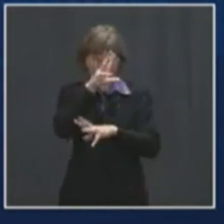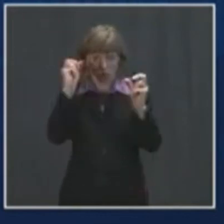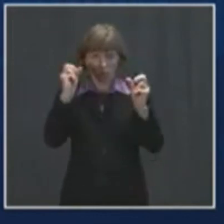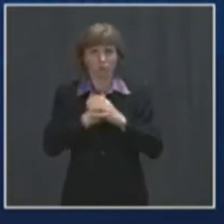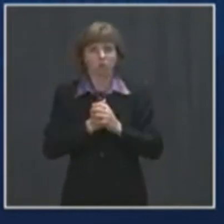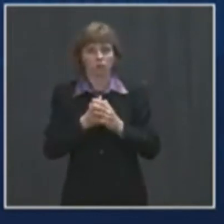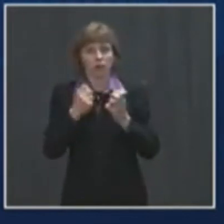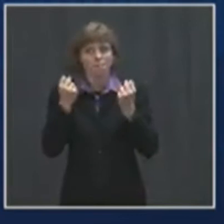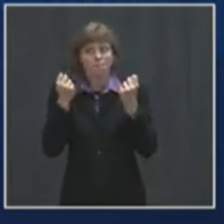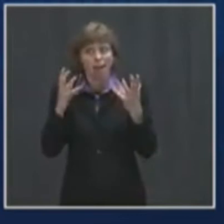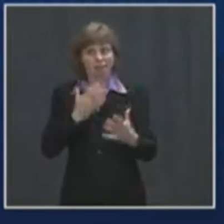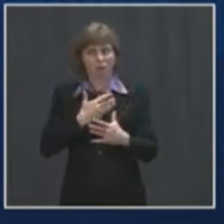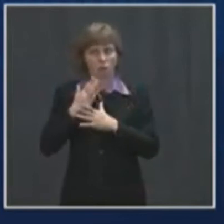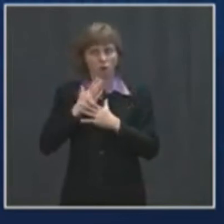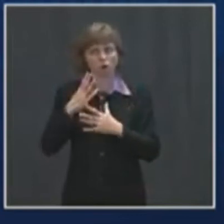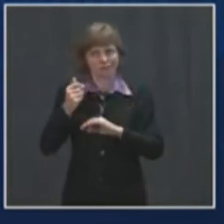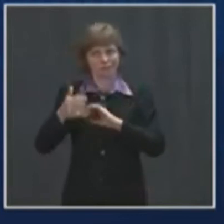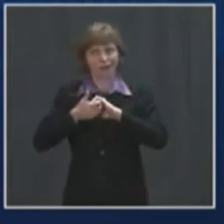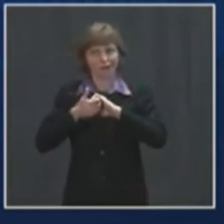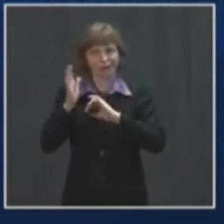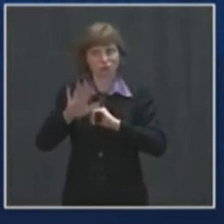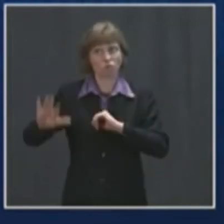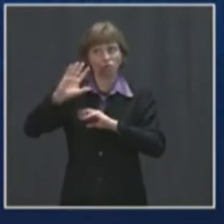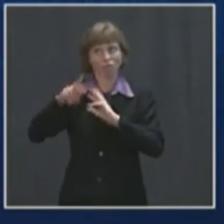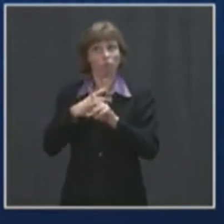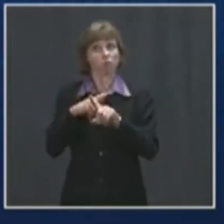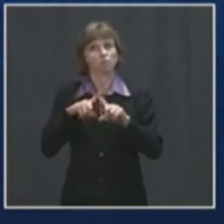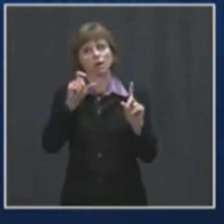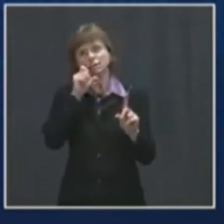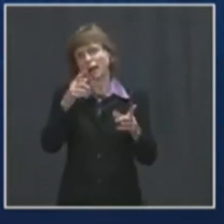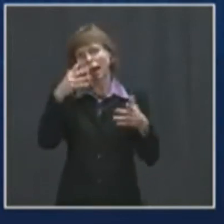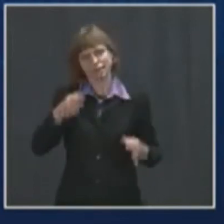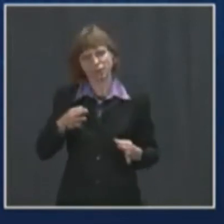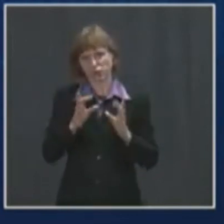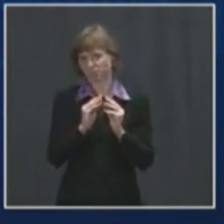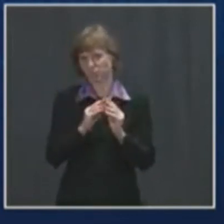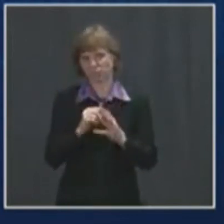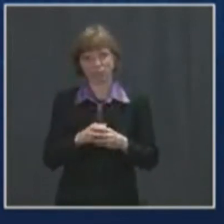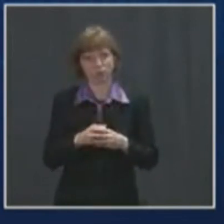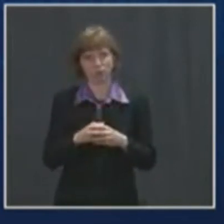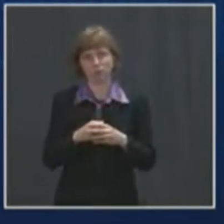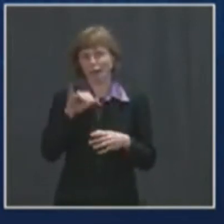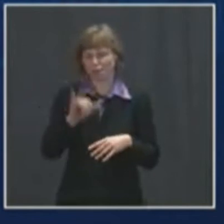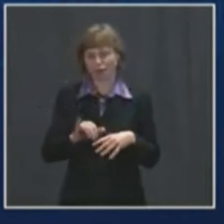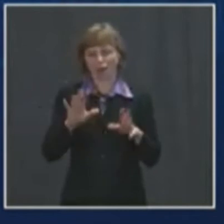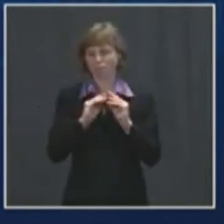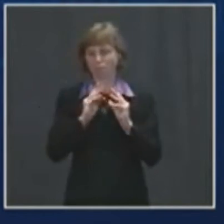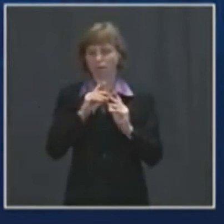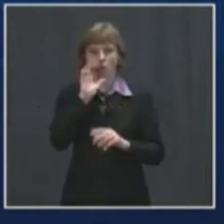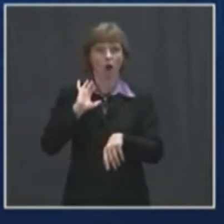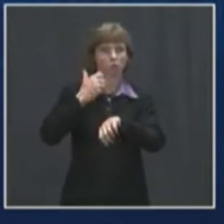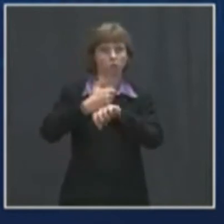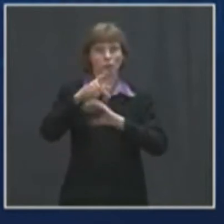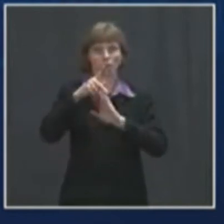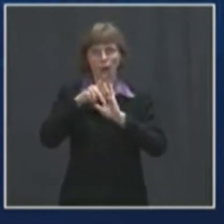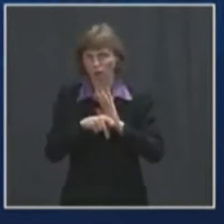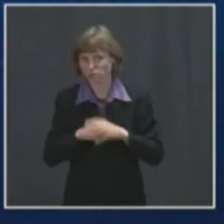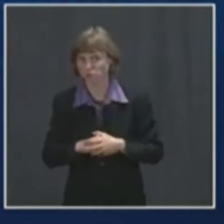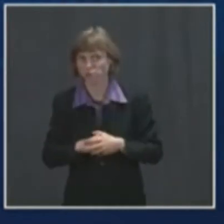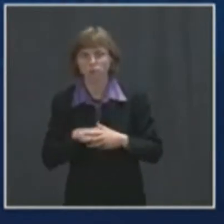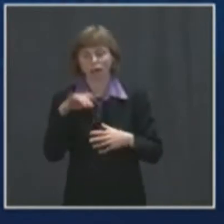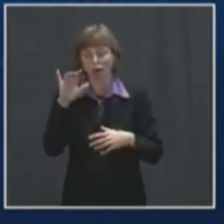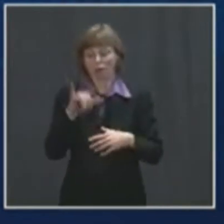and allies around the world. But this is not a decisional meeting. It's not a meeting where policy will be concluded, and it's not a meeting the President of the